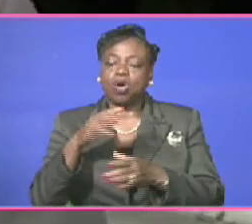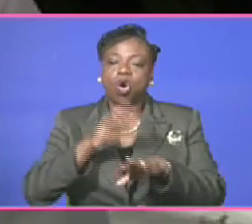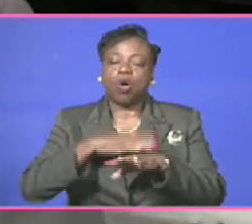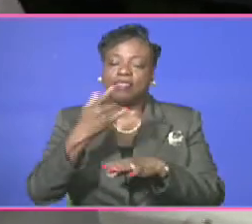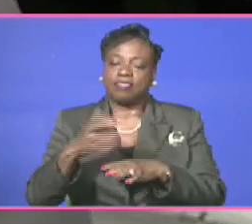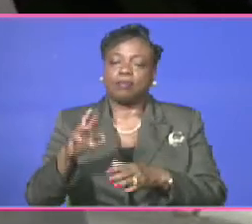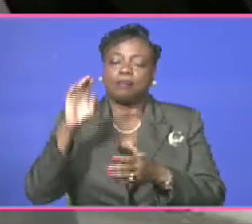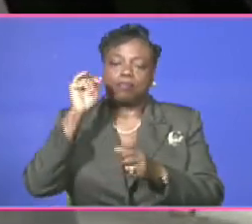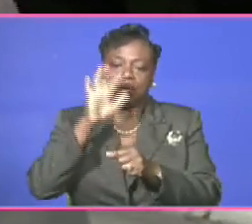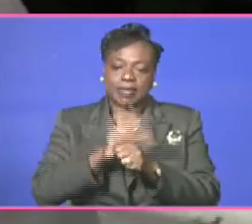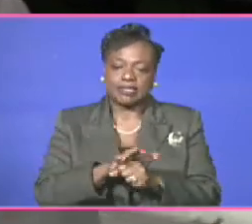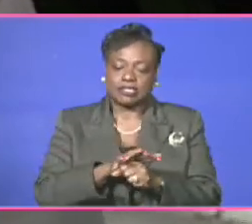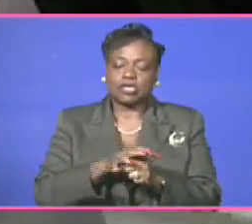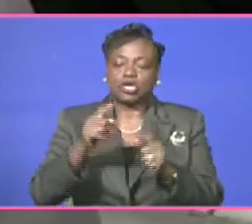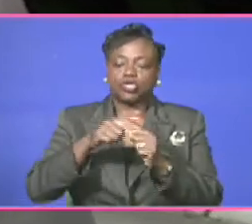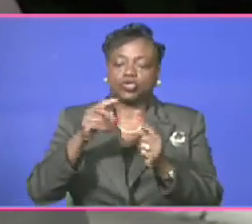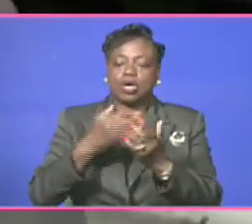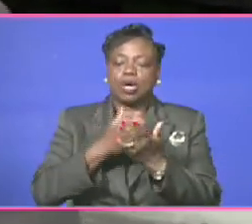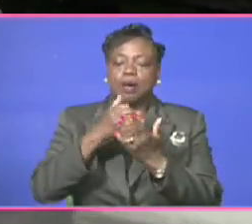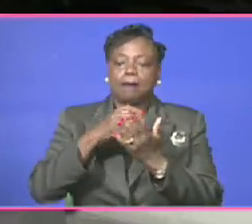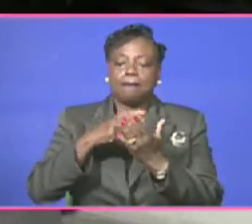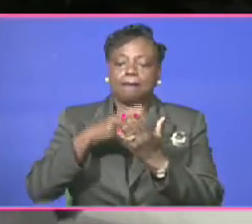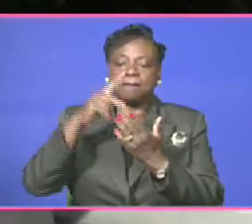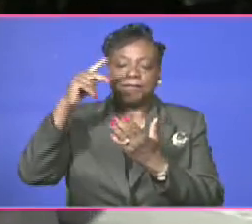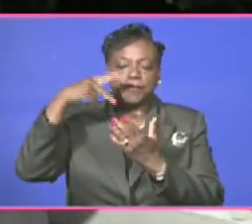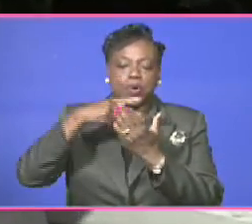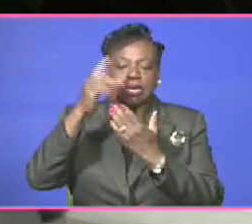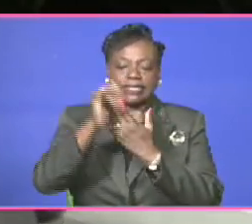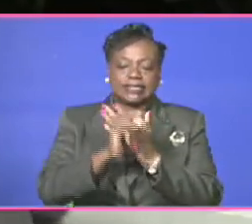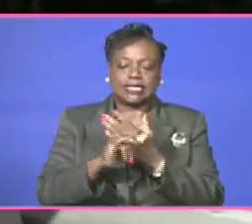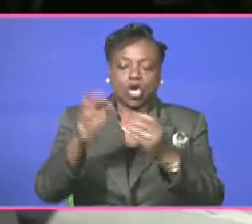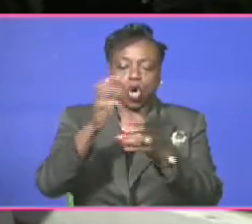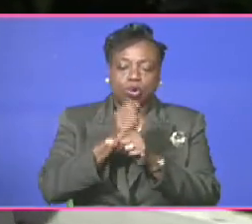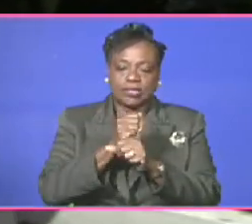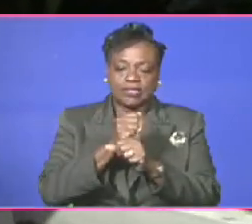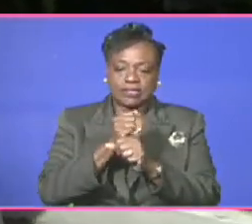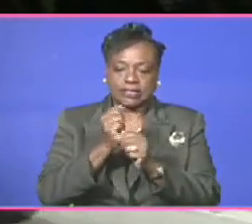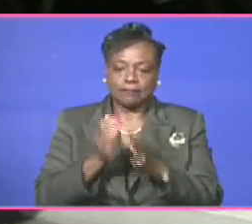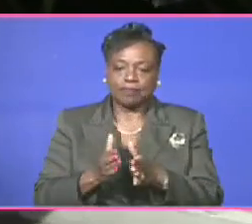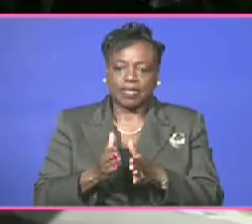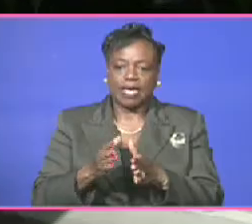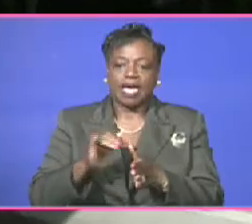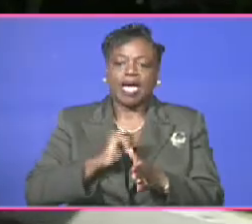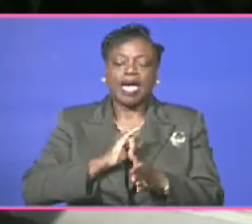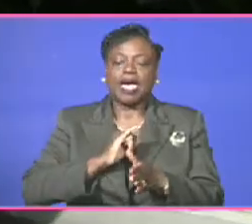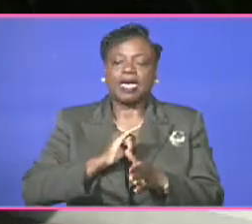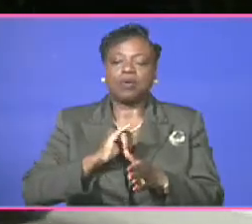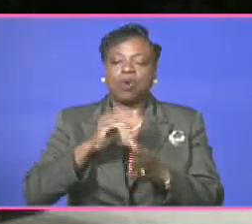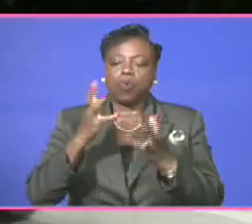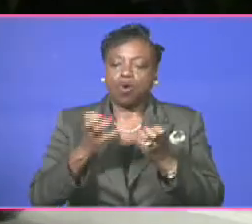see. And I would like to call on the government to be sure that this never happens again.